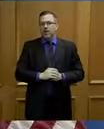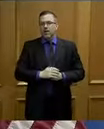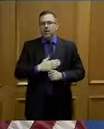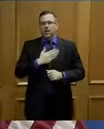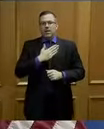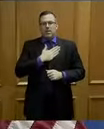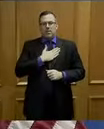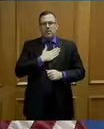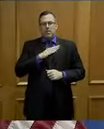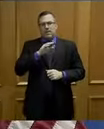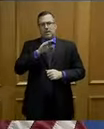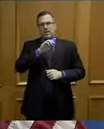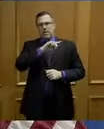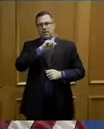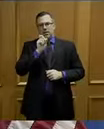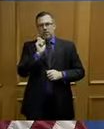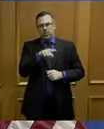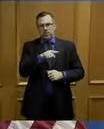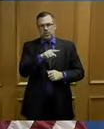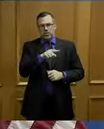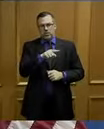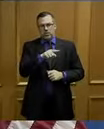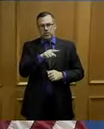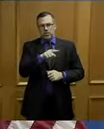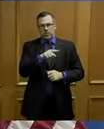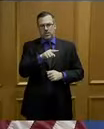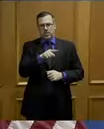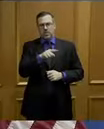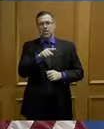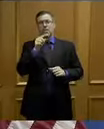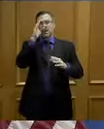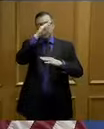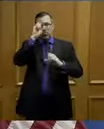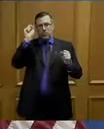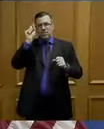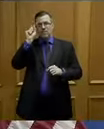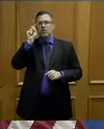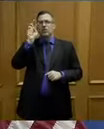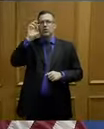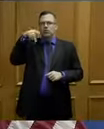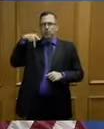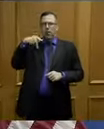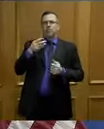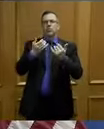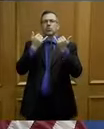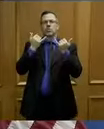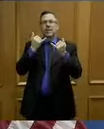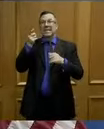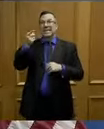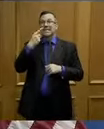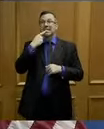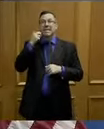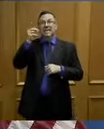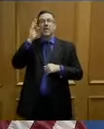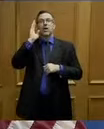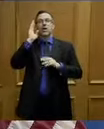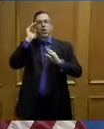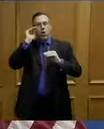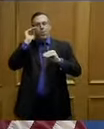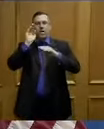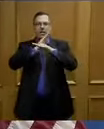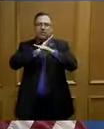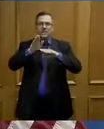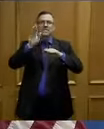question is that the president today said that he was hoping that the nation would be back open for business, basically